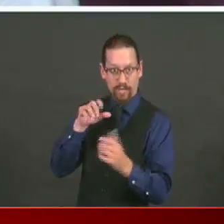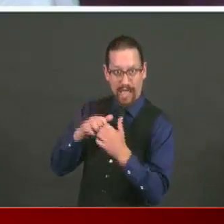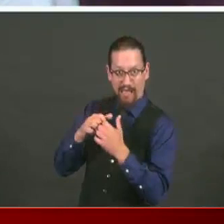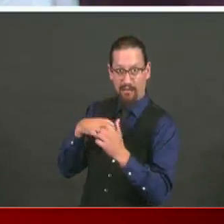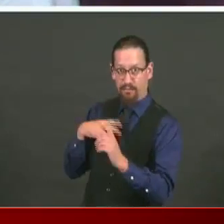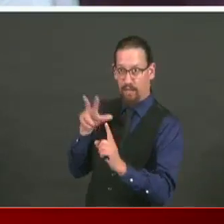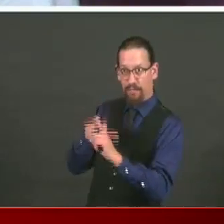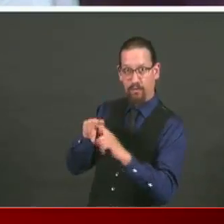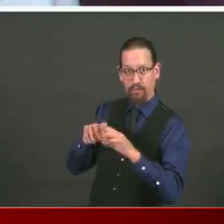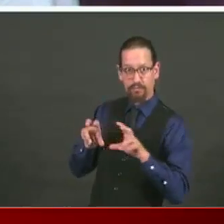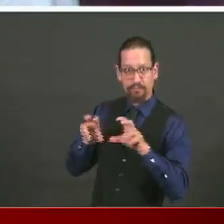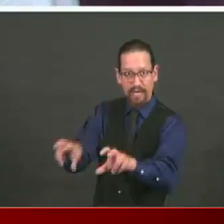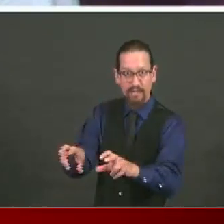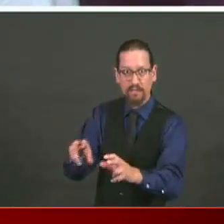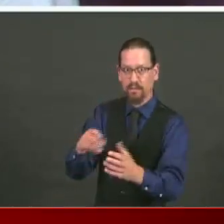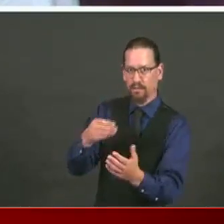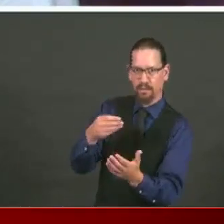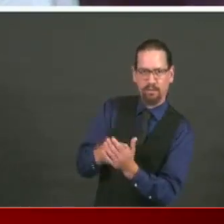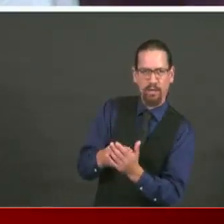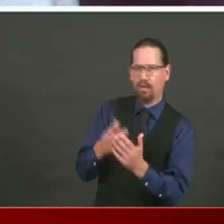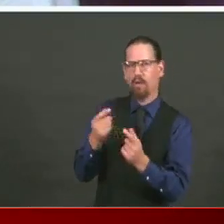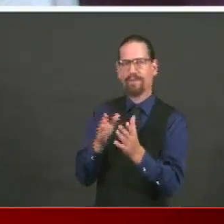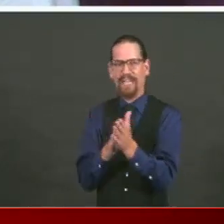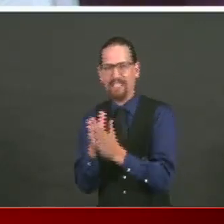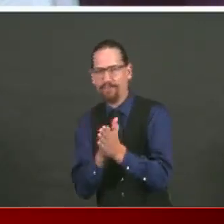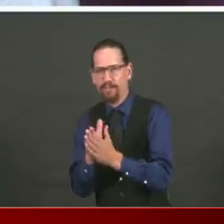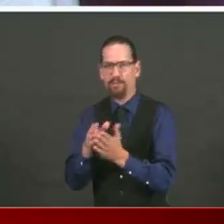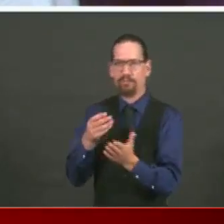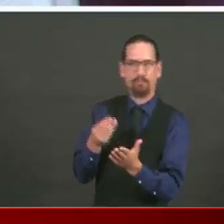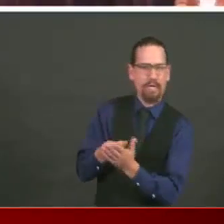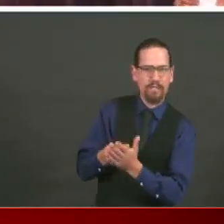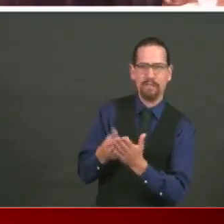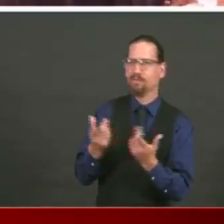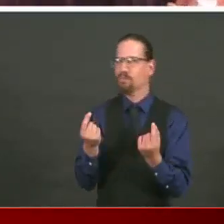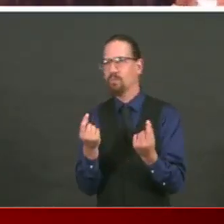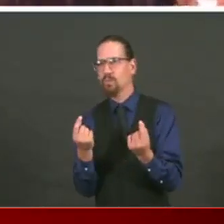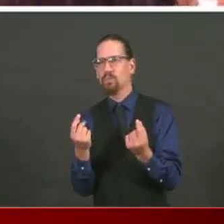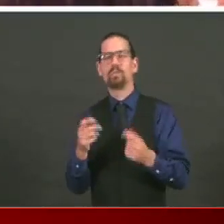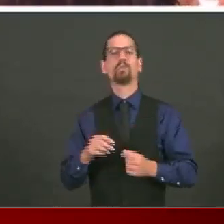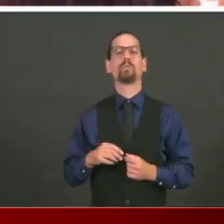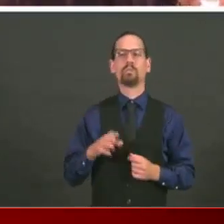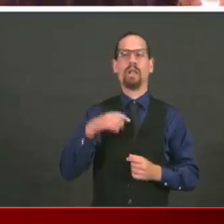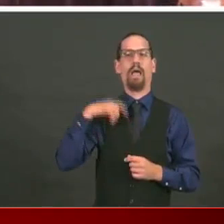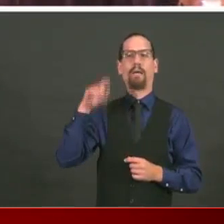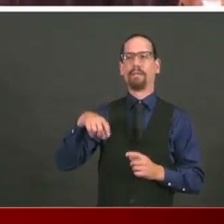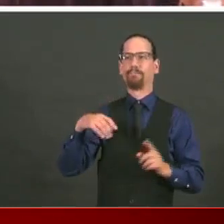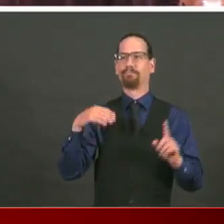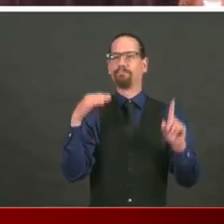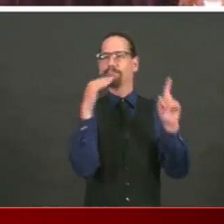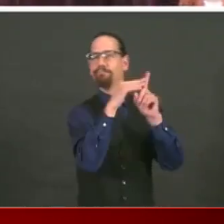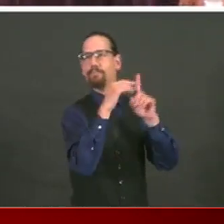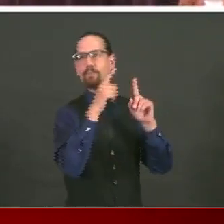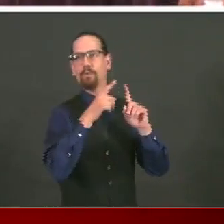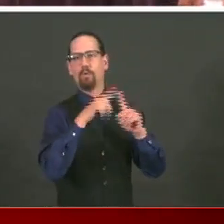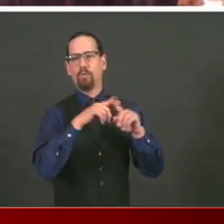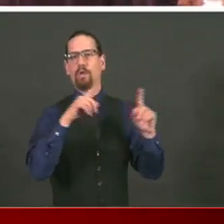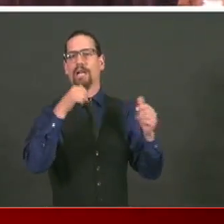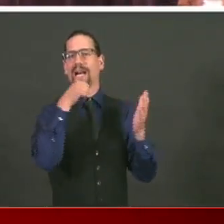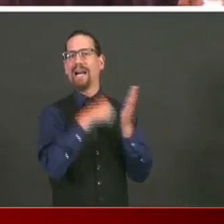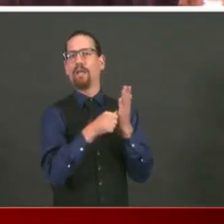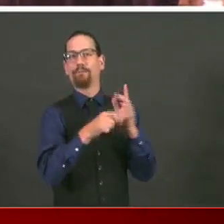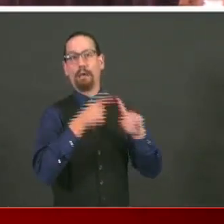businesses, so we will likely need to seek an opinion letter from the IRS. Thank you. Let's get into the sort of the